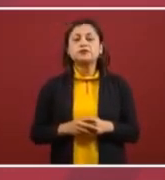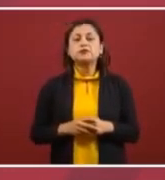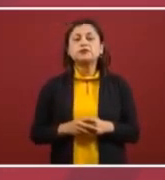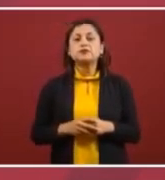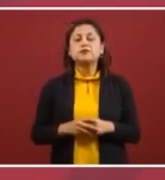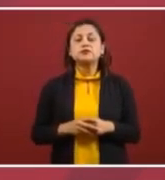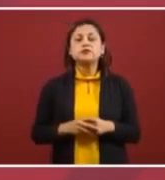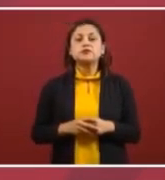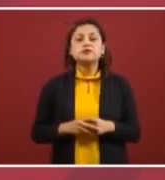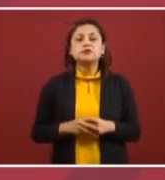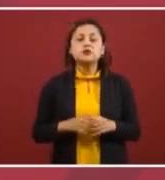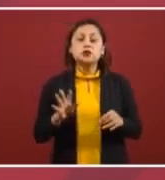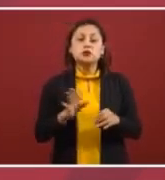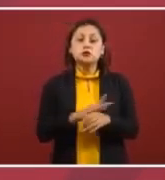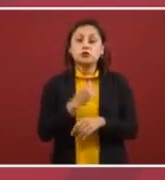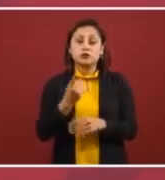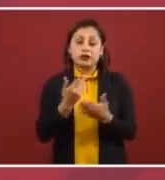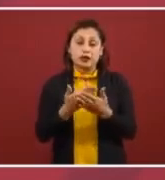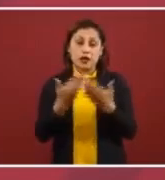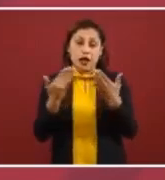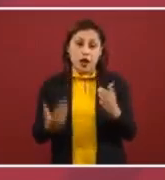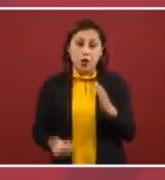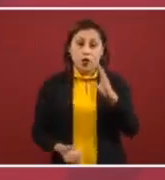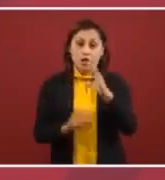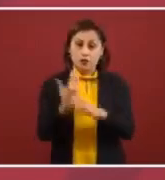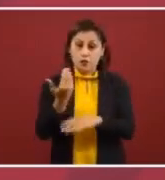One of the characteristics,